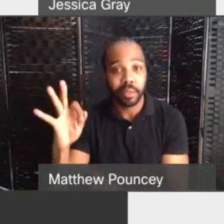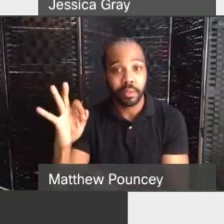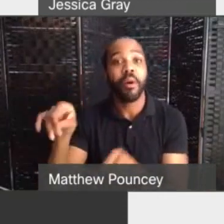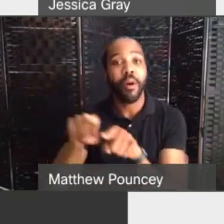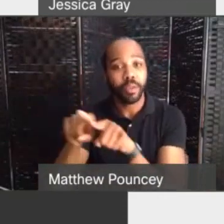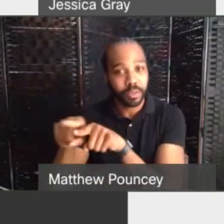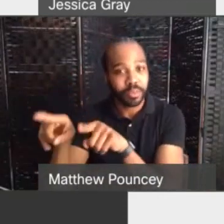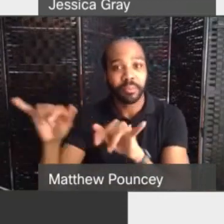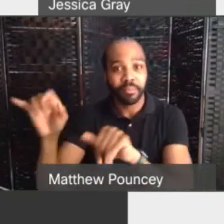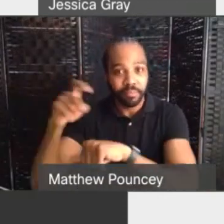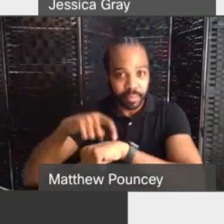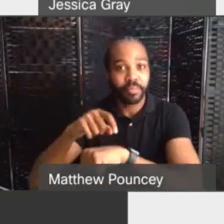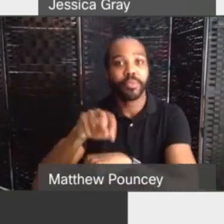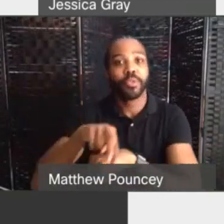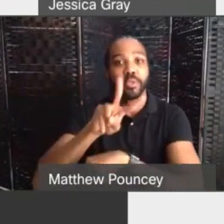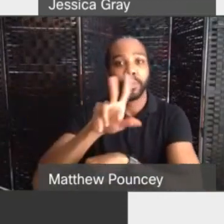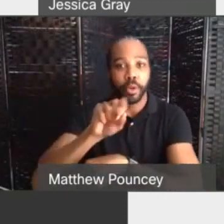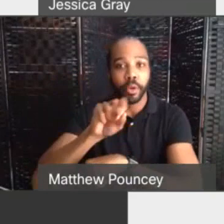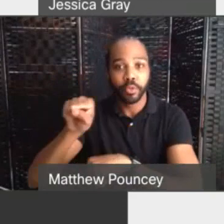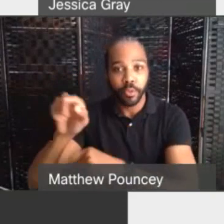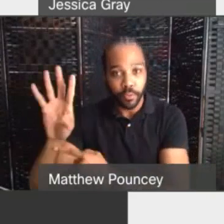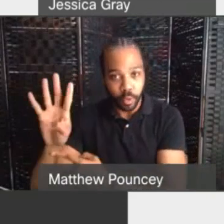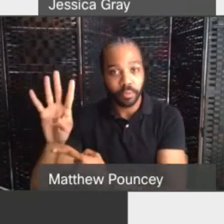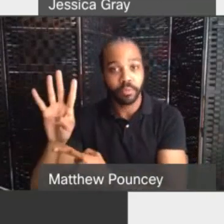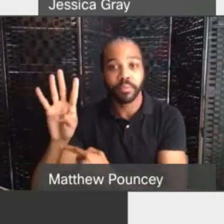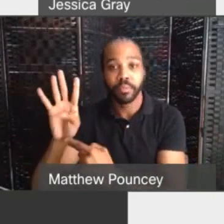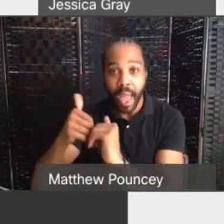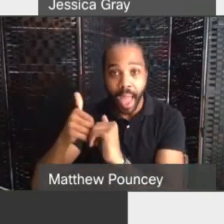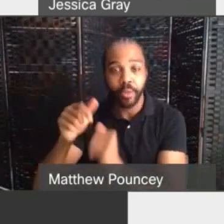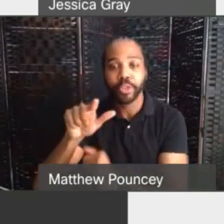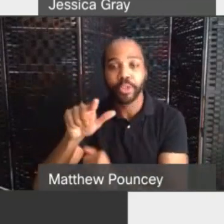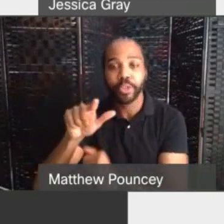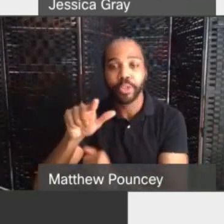2:30 to 4, and that is also on Zoom.